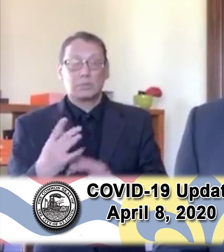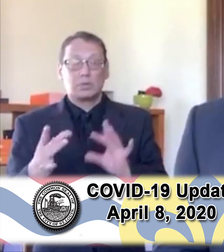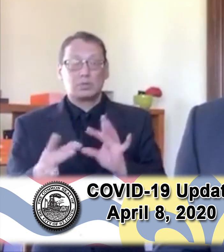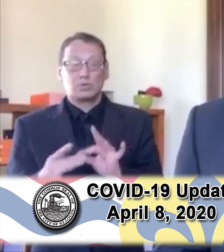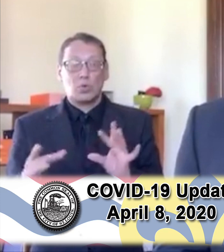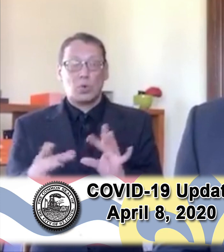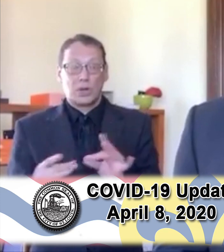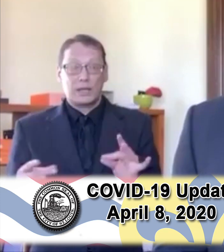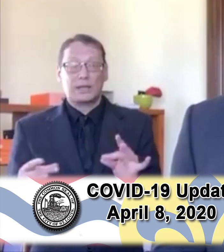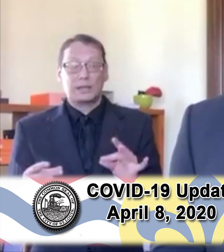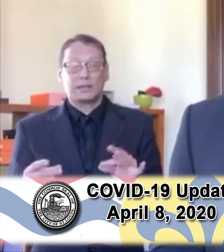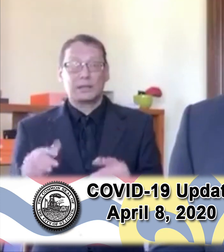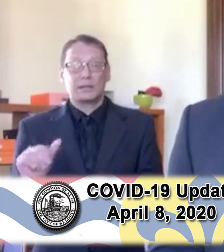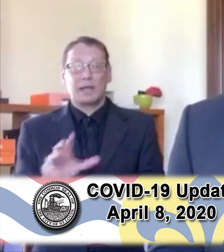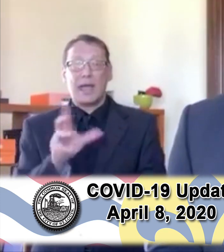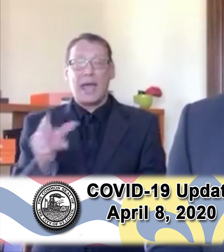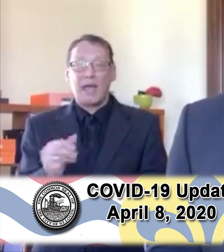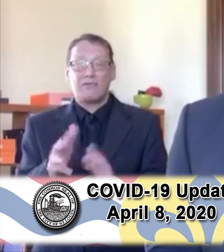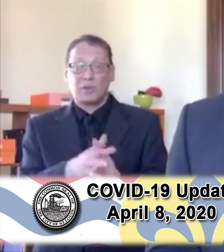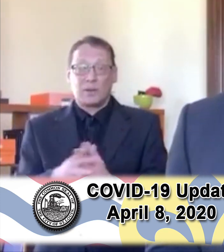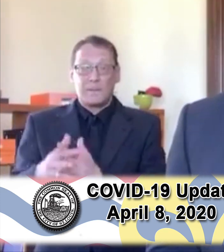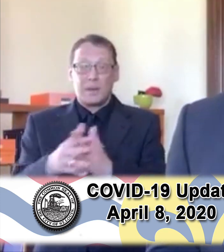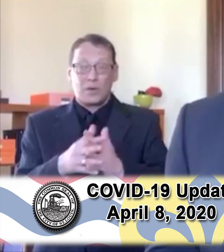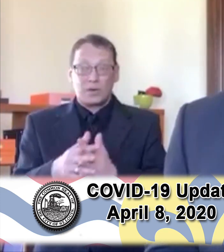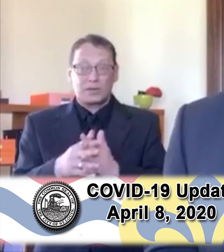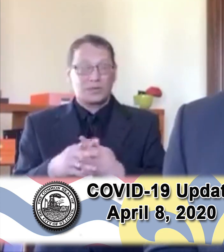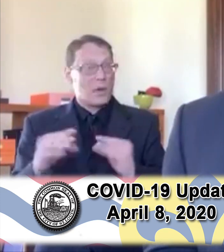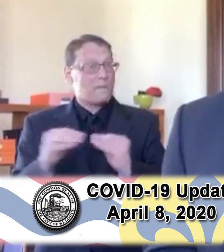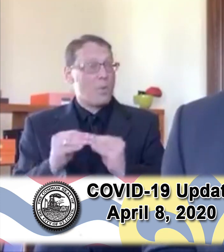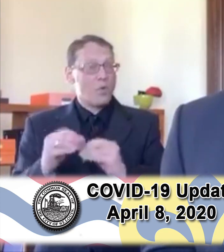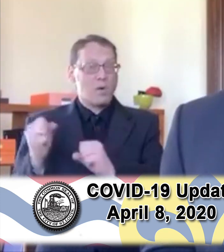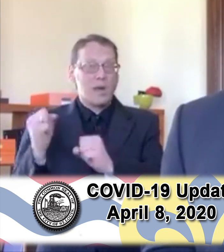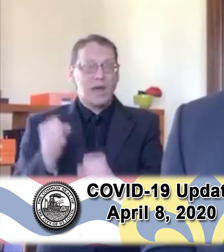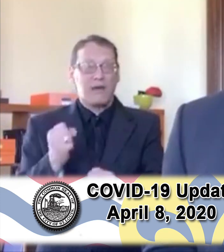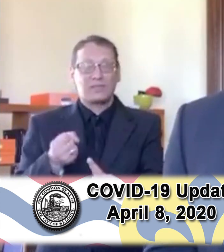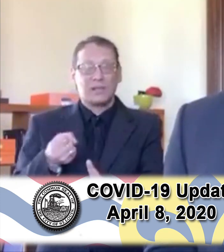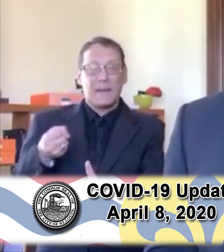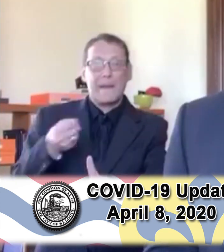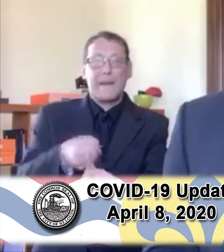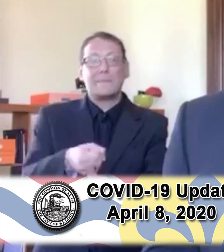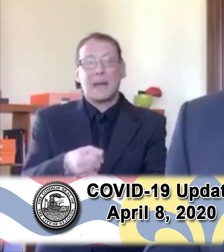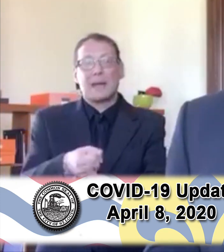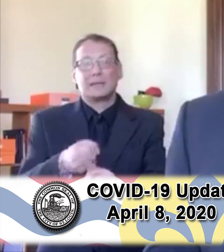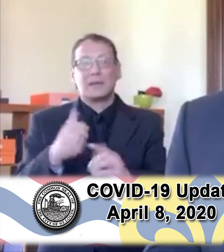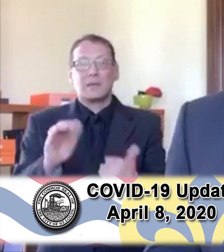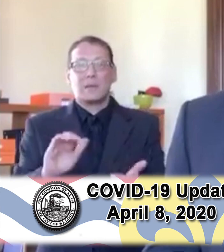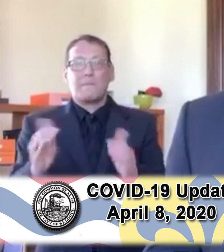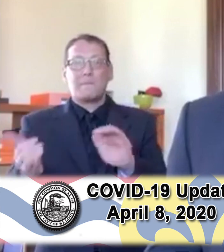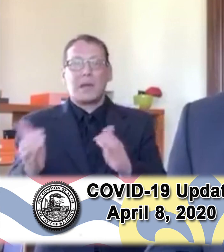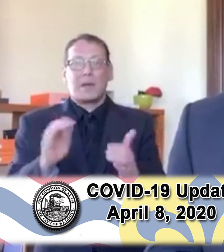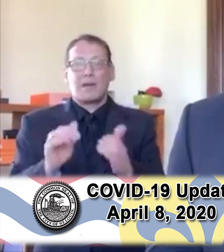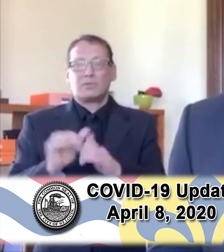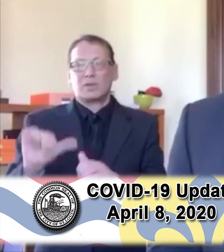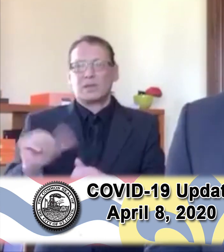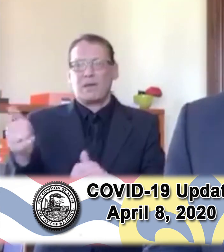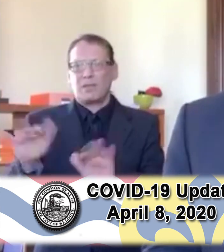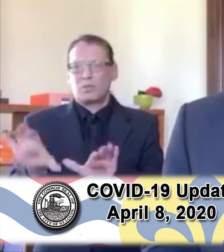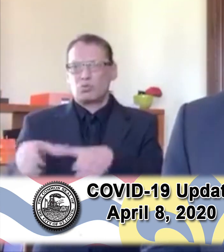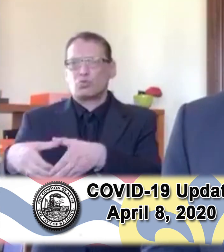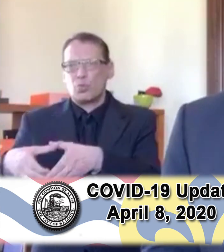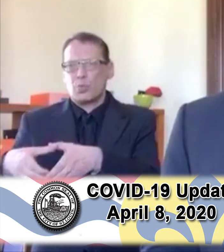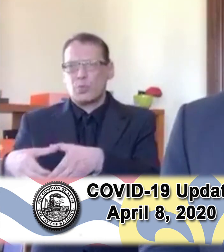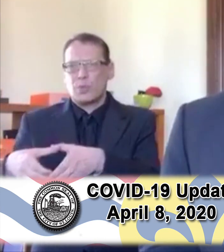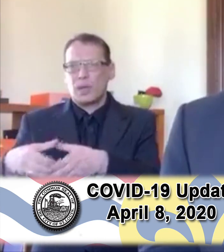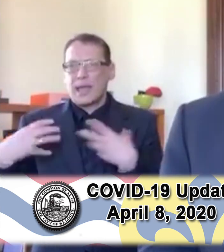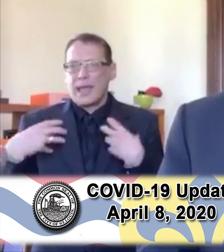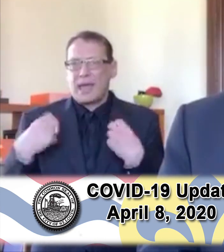why African Americans are being more heavily impacted than other groups, and that's related to health